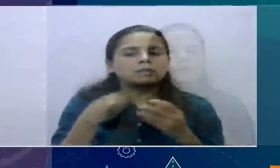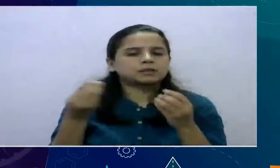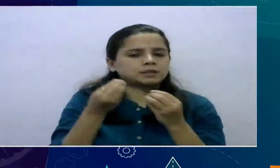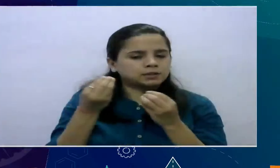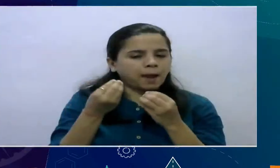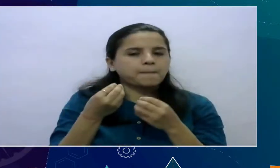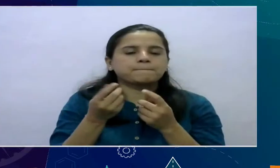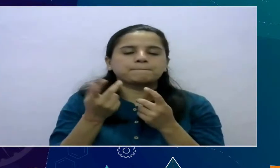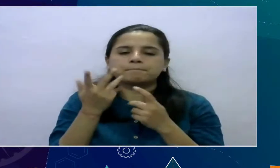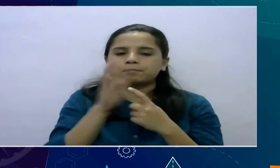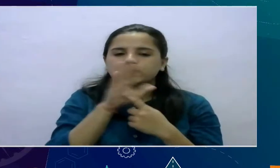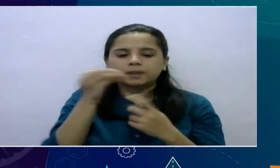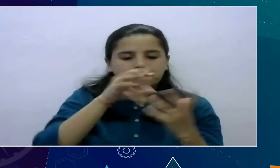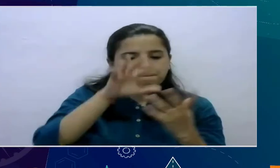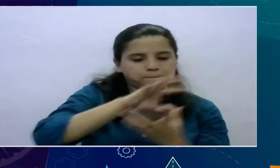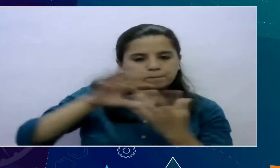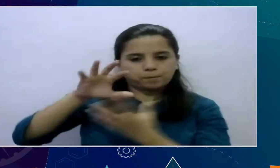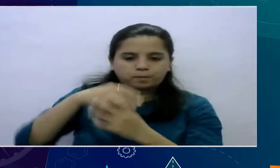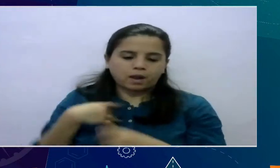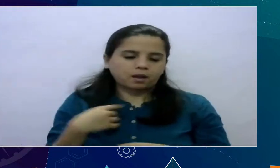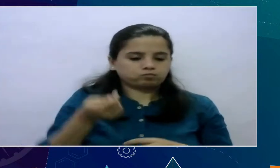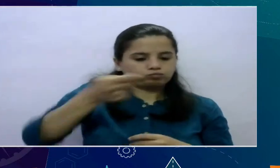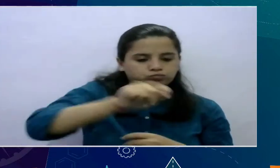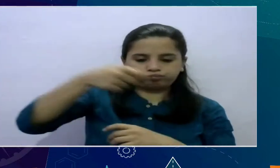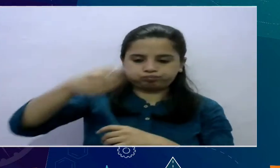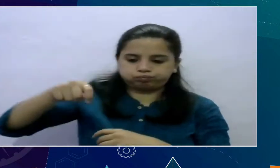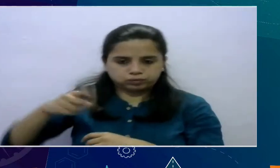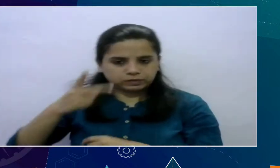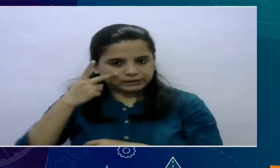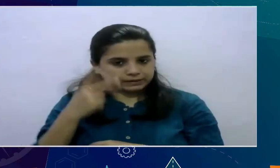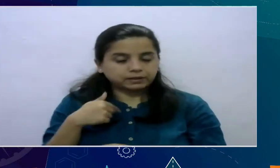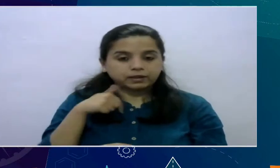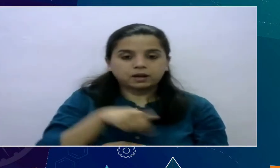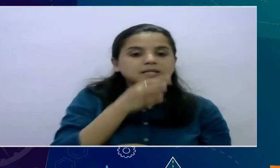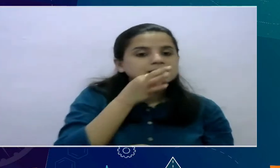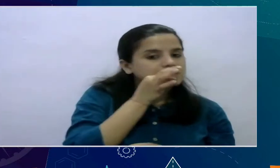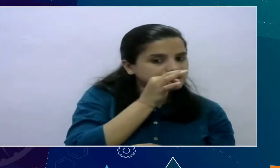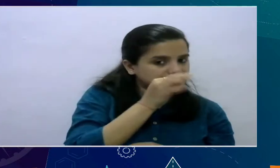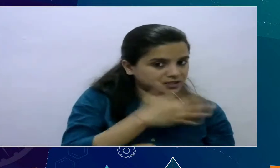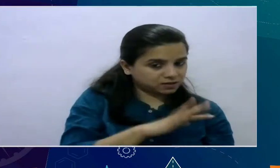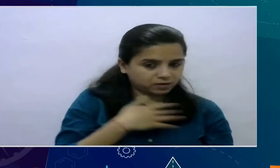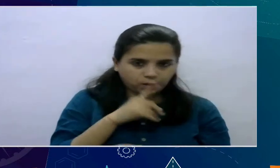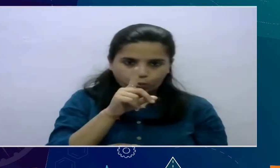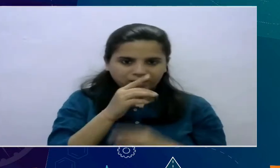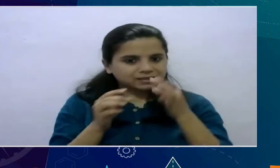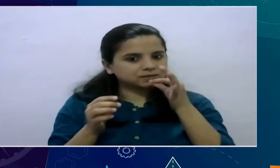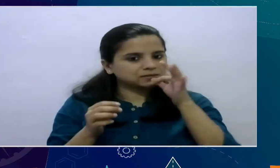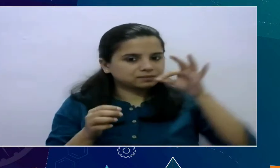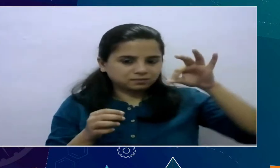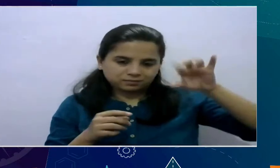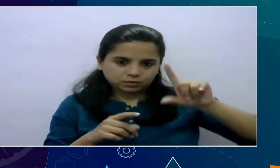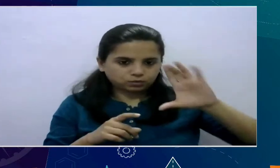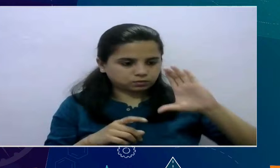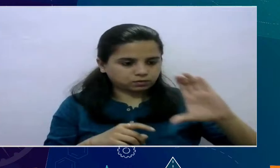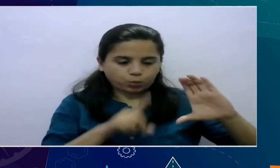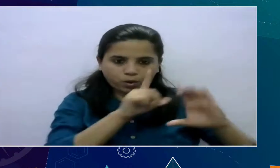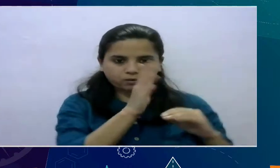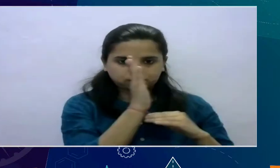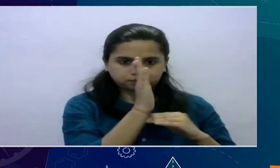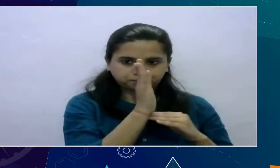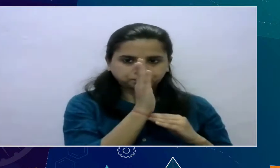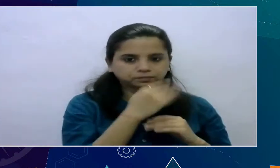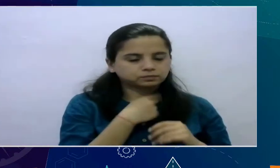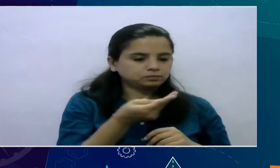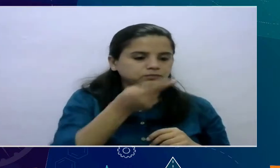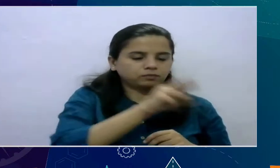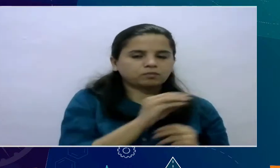some mixtures. What do? I have taken salt. I have salt in the bowl. I take